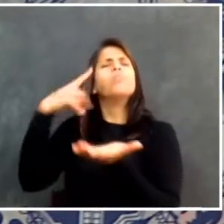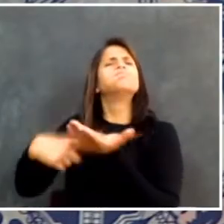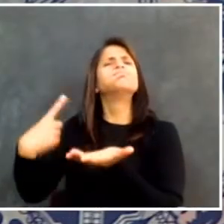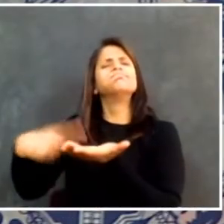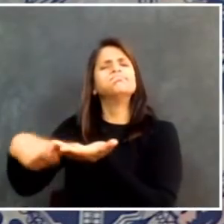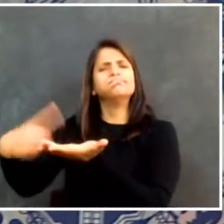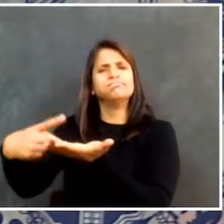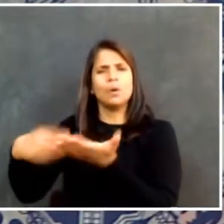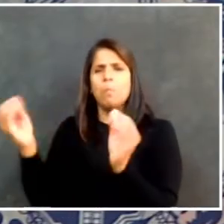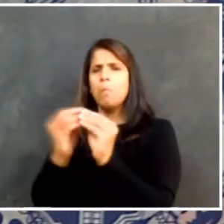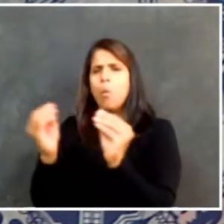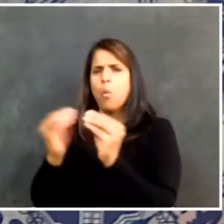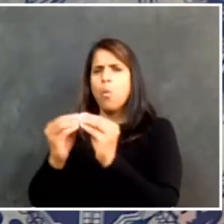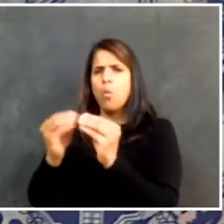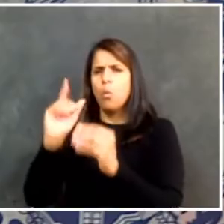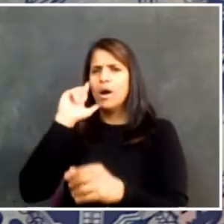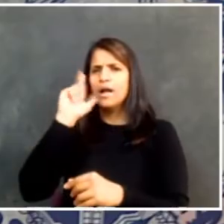loss,